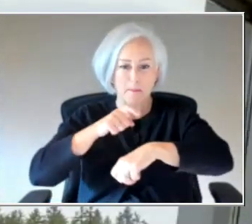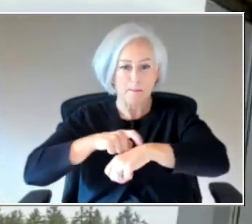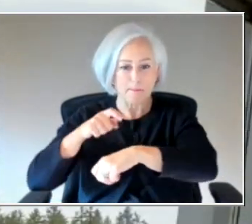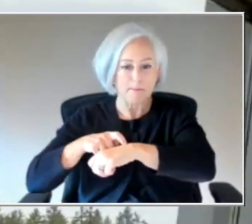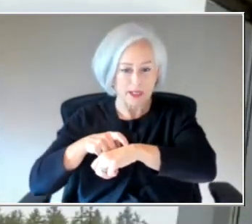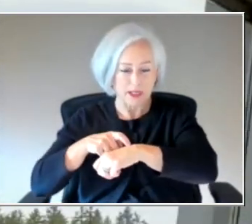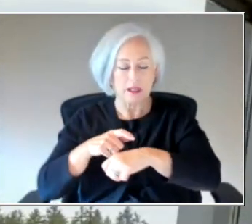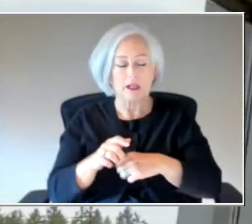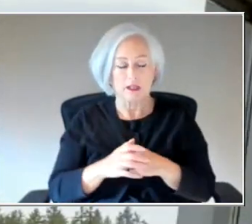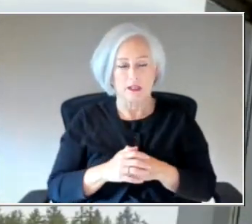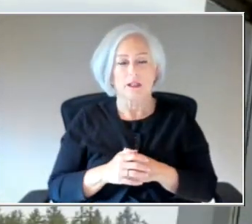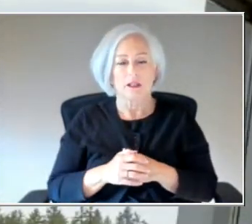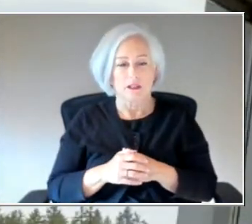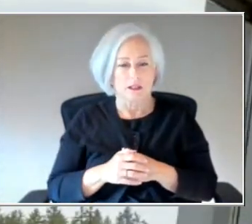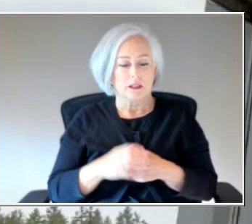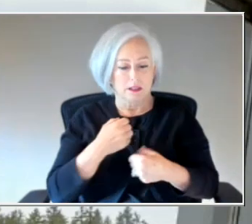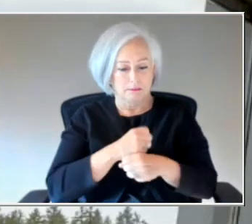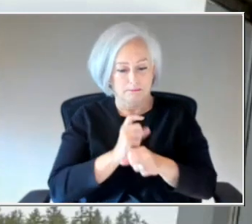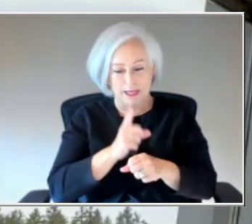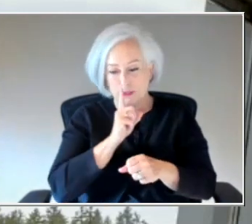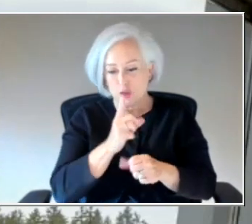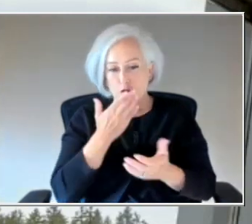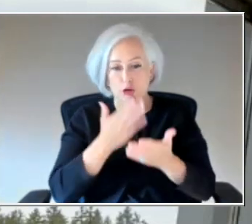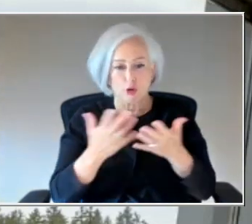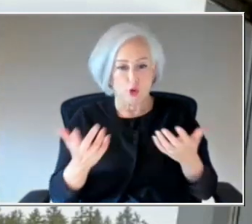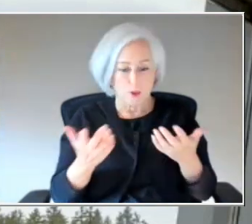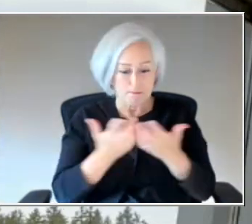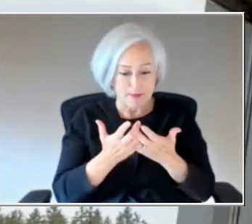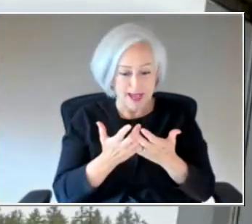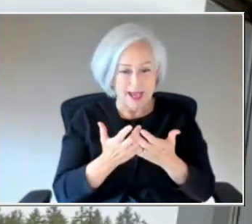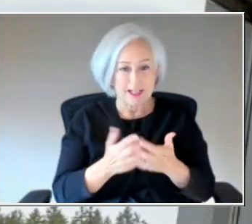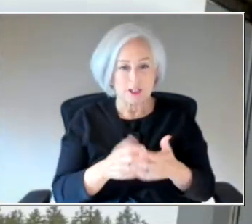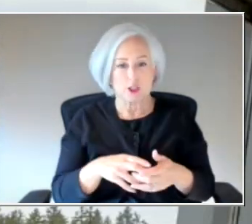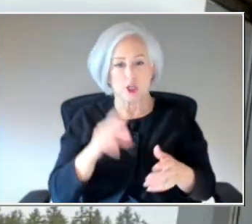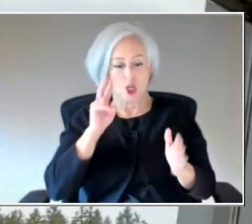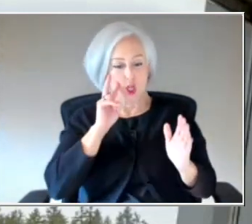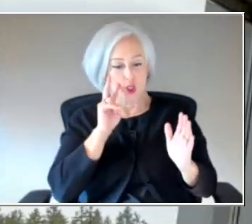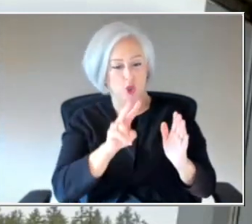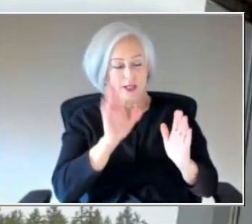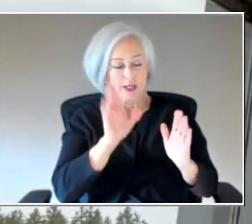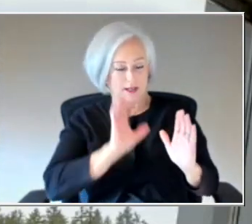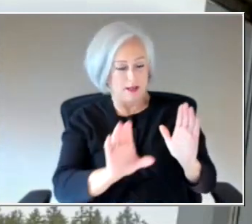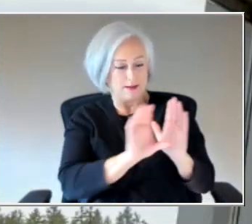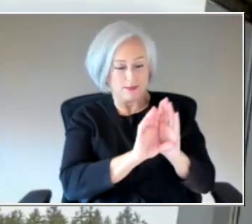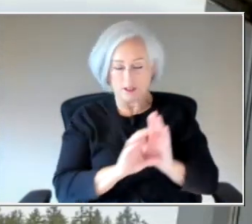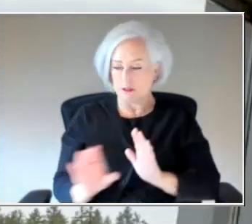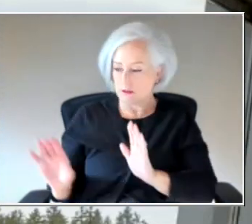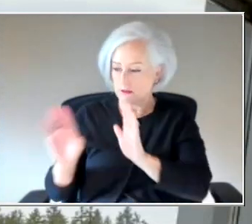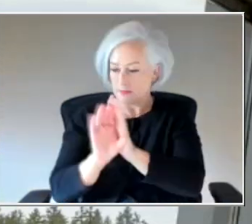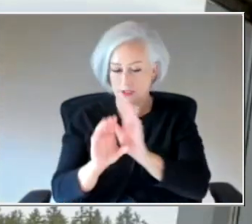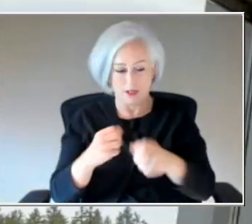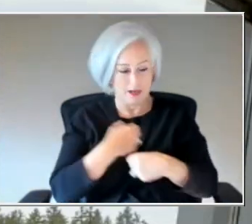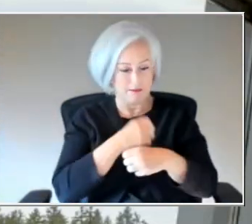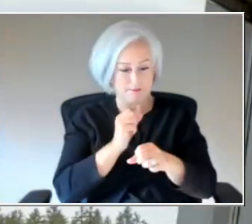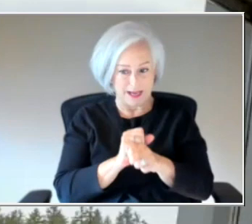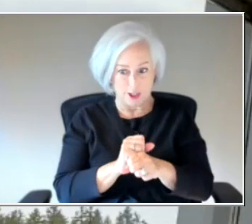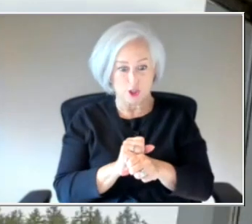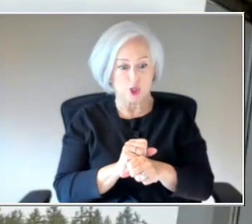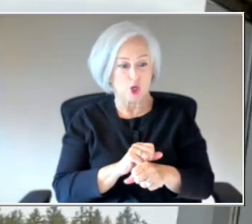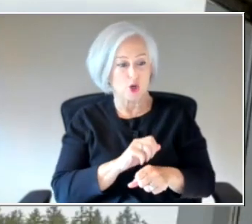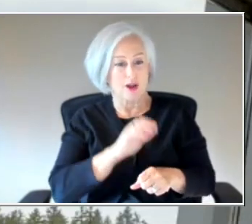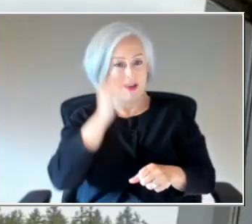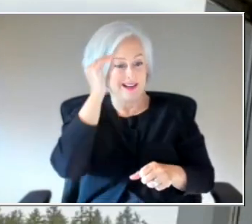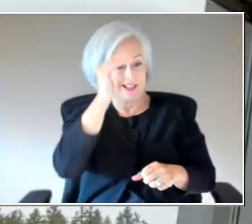everyone meeting with the family, making sure there's a good match, checking out her imaging, make sure the kidney we think is going to fit into a 3-year-old from an